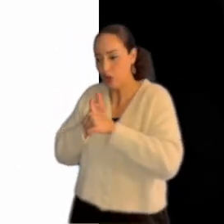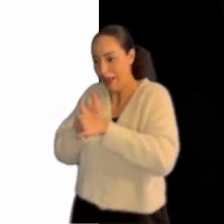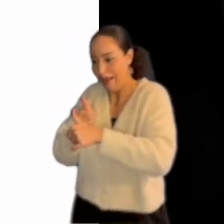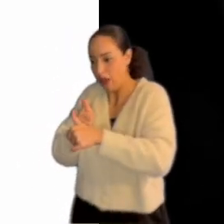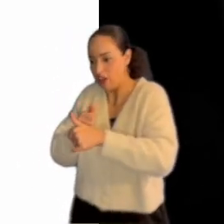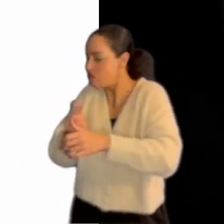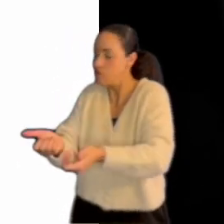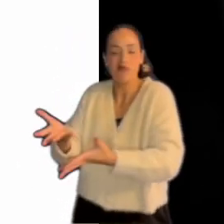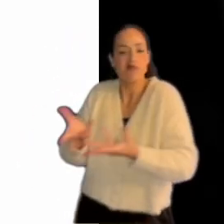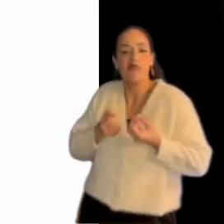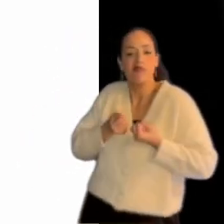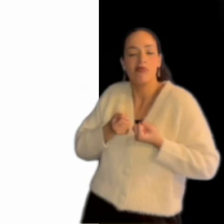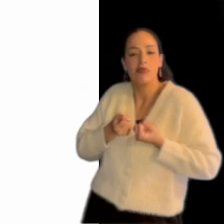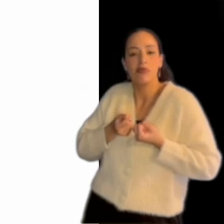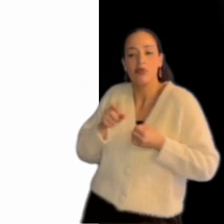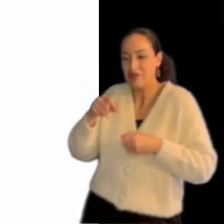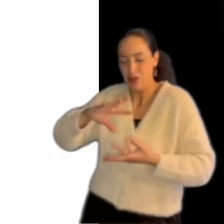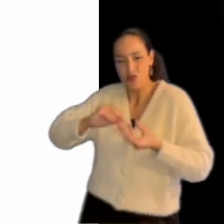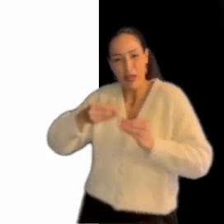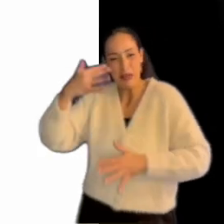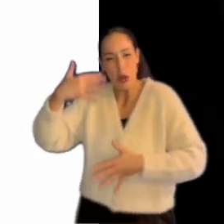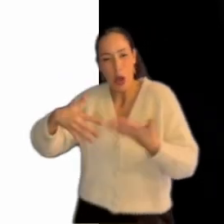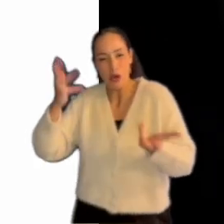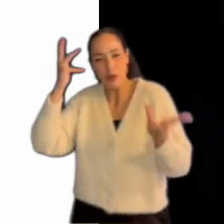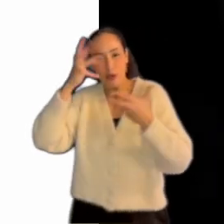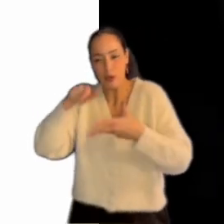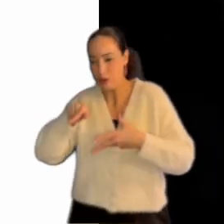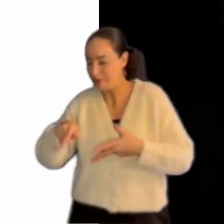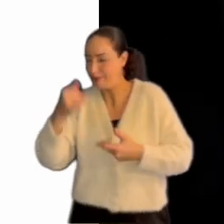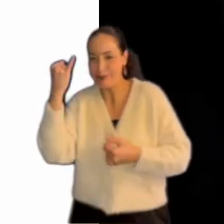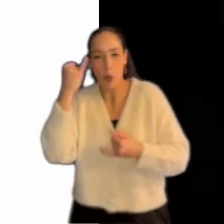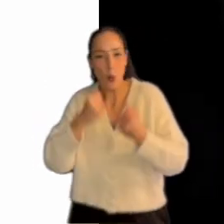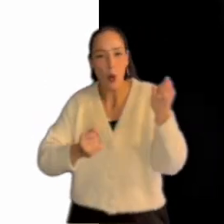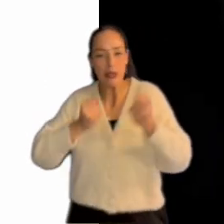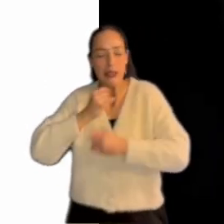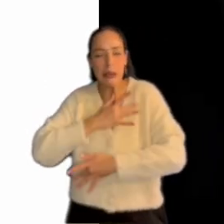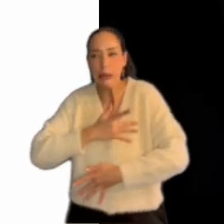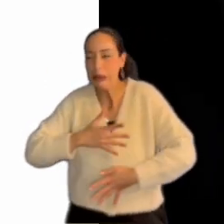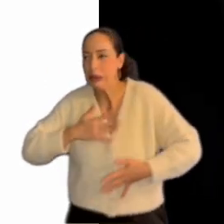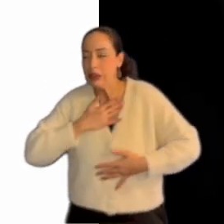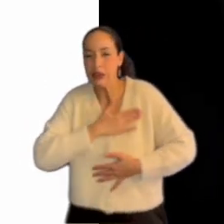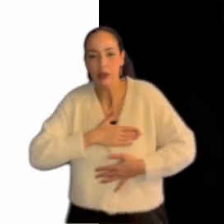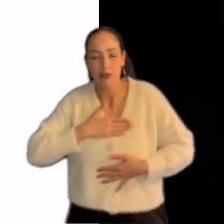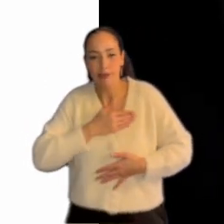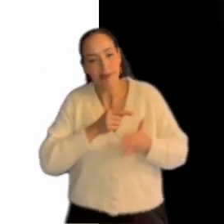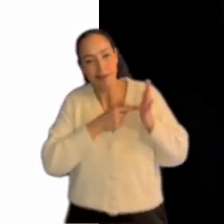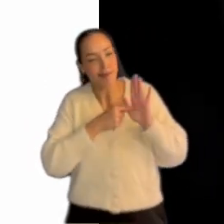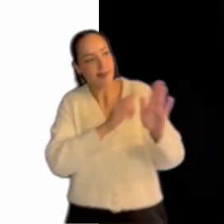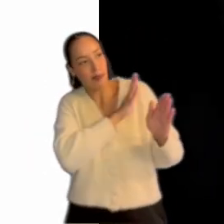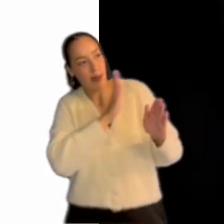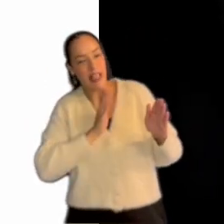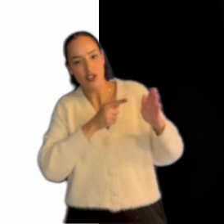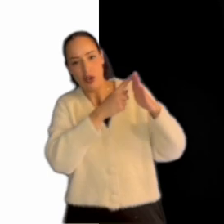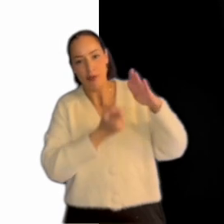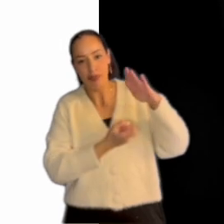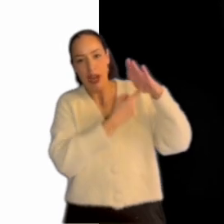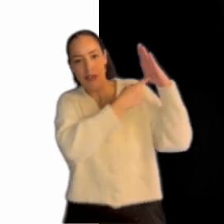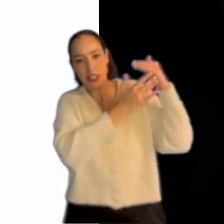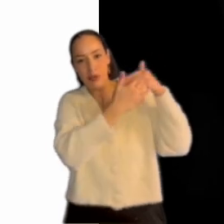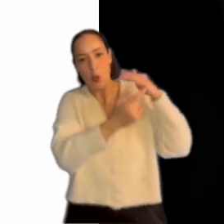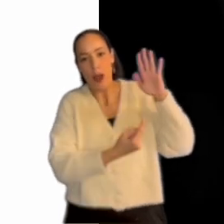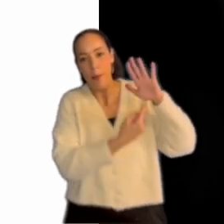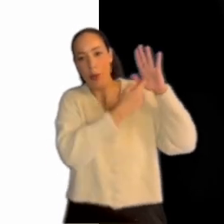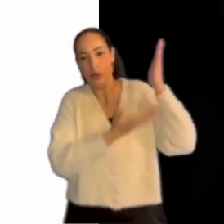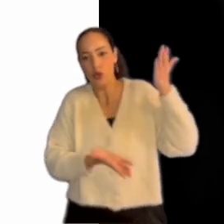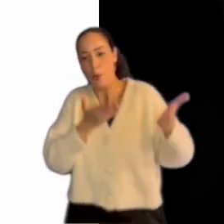confusion, leaving them to endure further loss. In short, they illustrated the ways in which the military's priorities took precedence over their own,